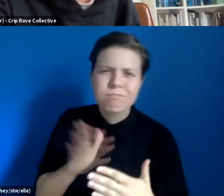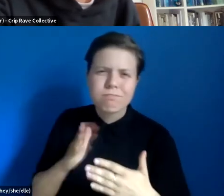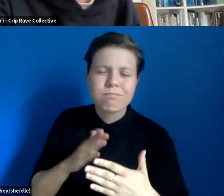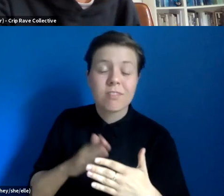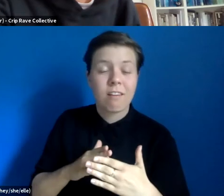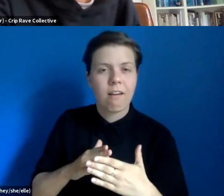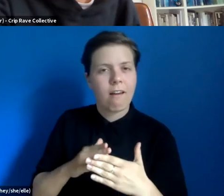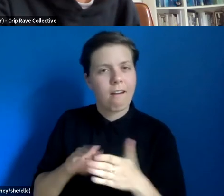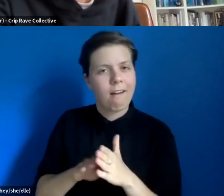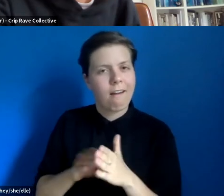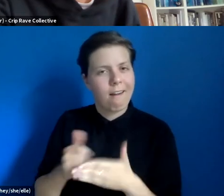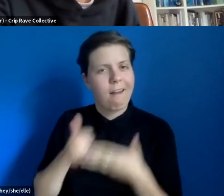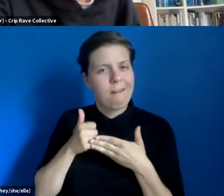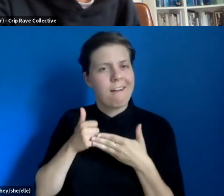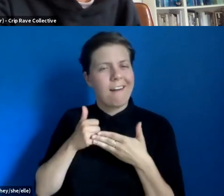with music technology